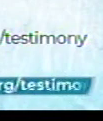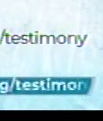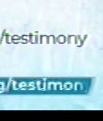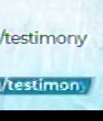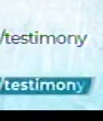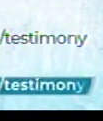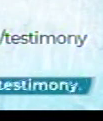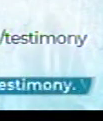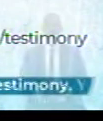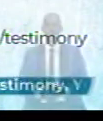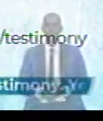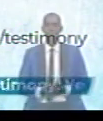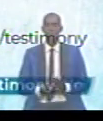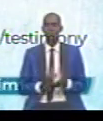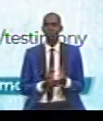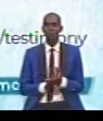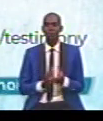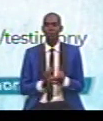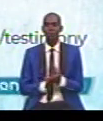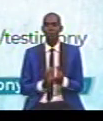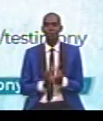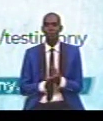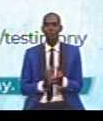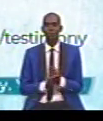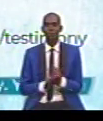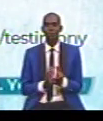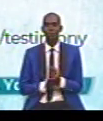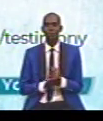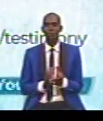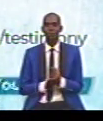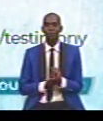can we put our hands together here? Praise the Lord over there.